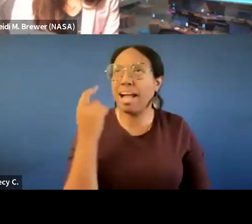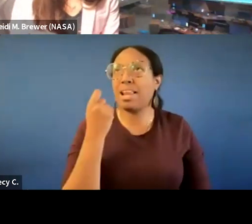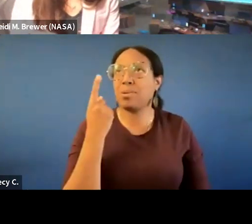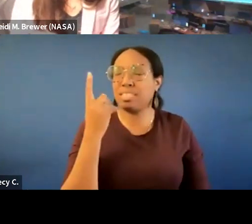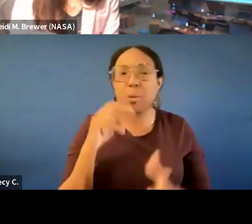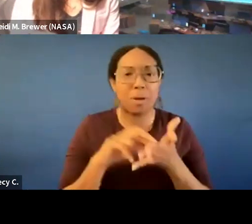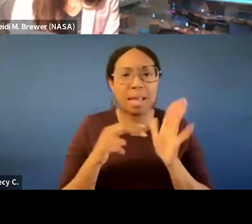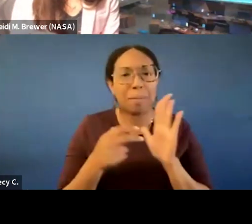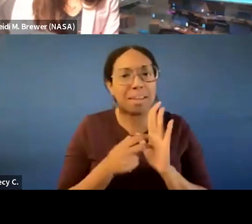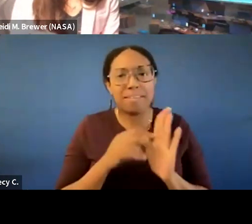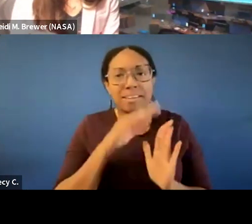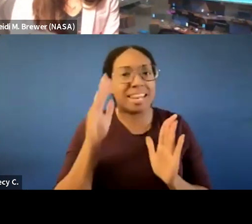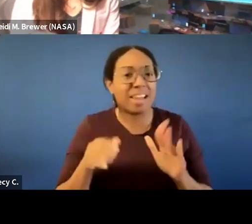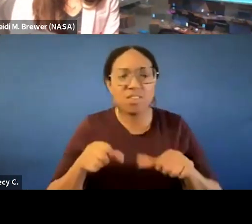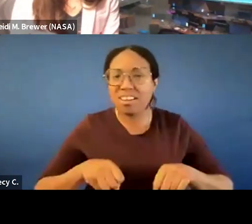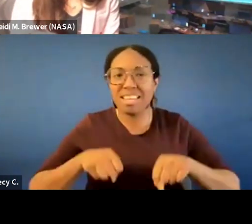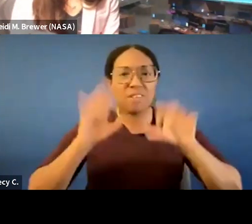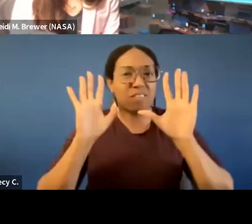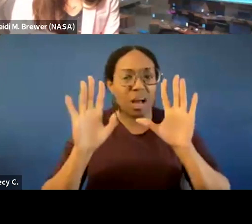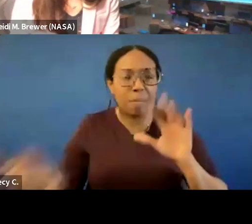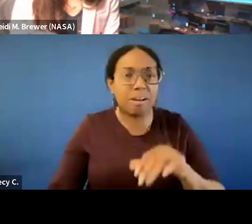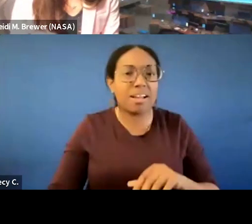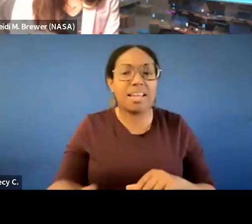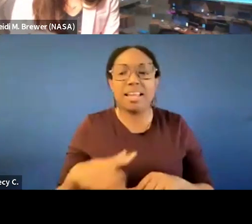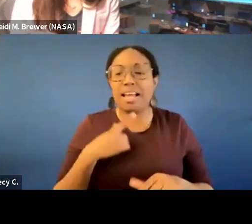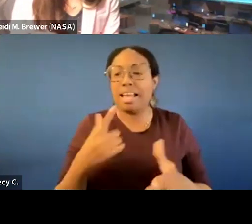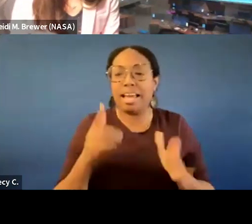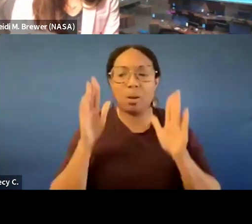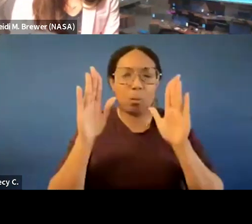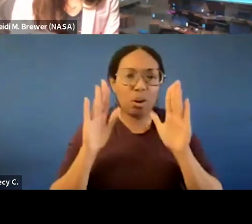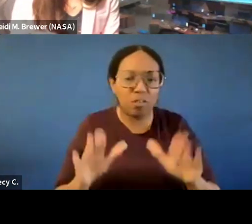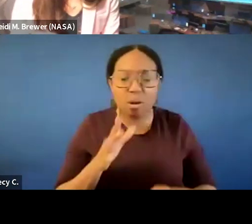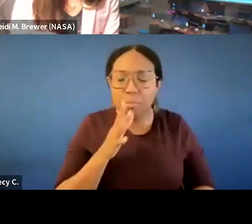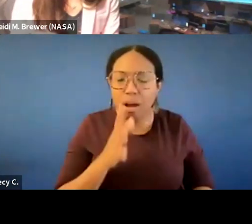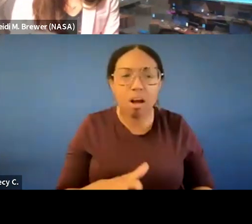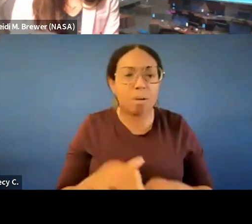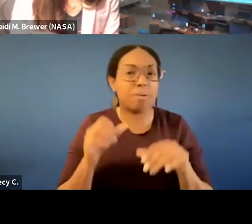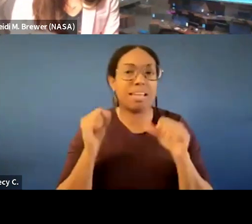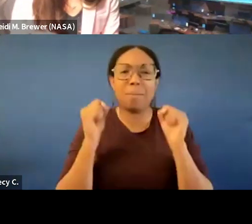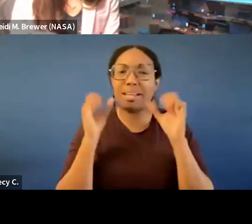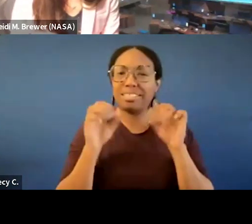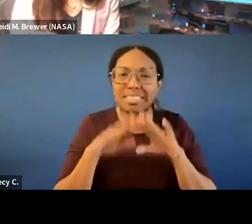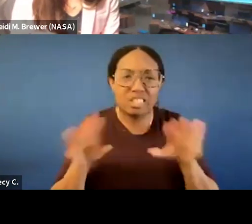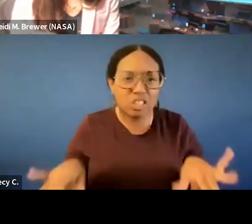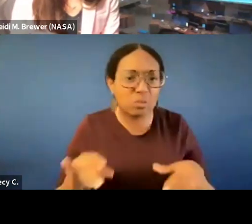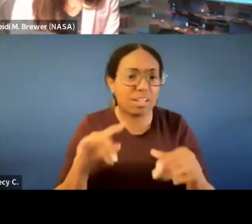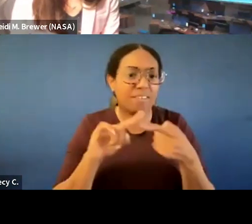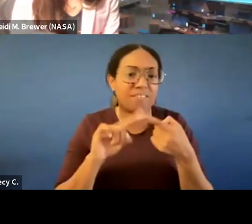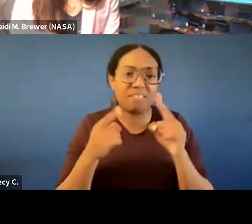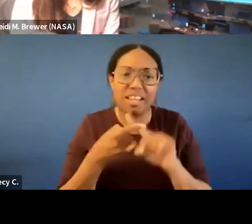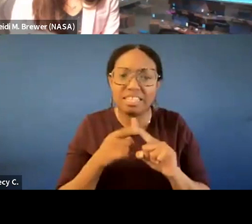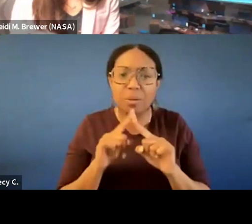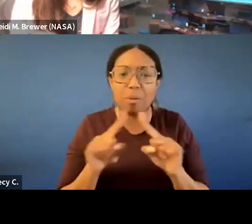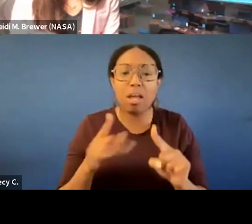am very clear. I have had the greatest mom in the world, the most amazing children, friends. But my relationship